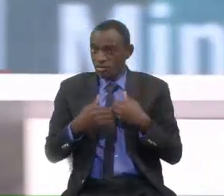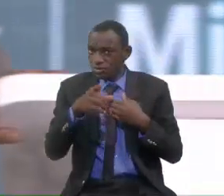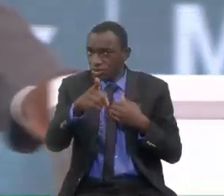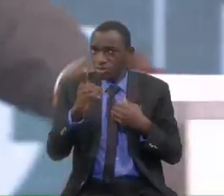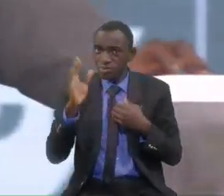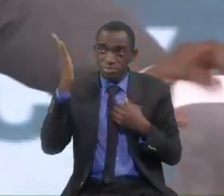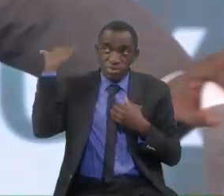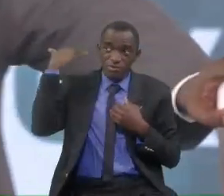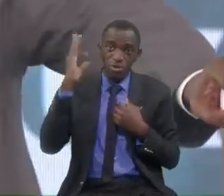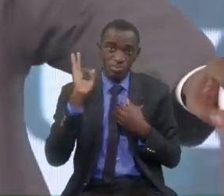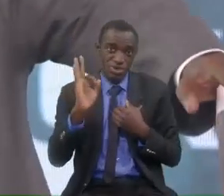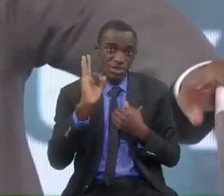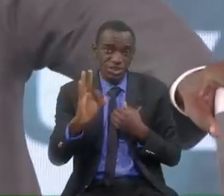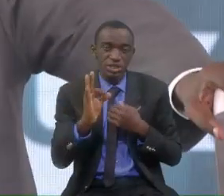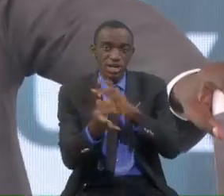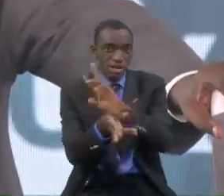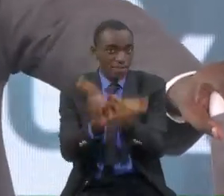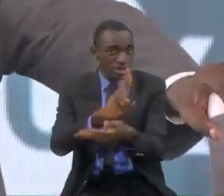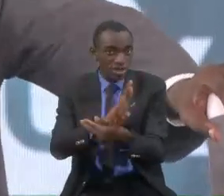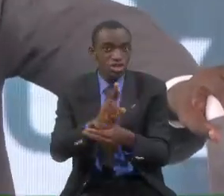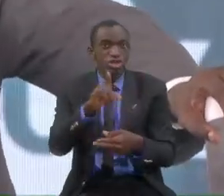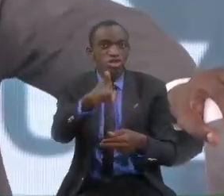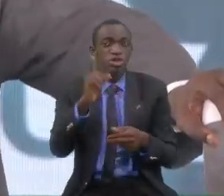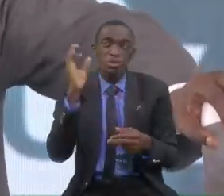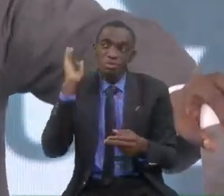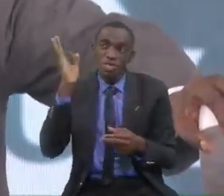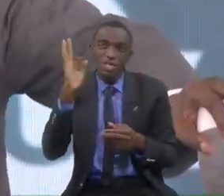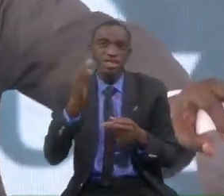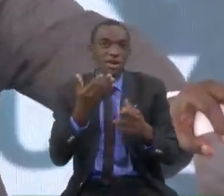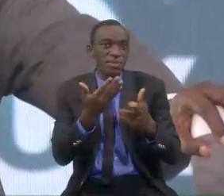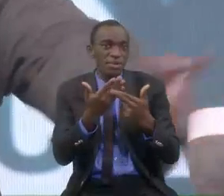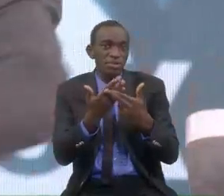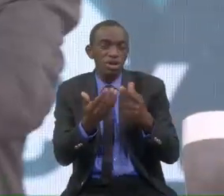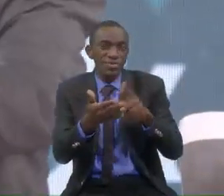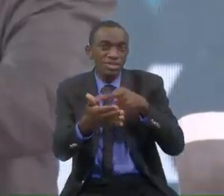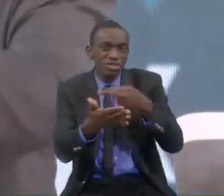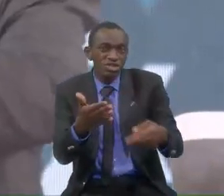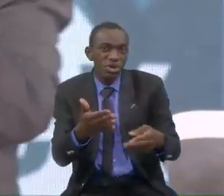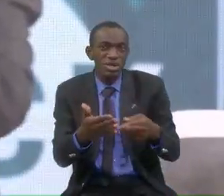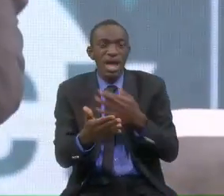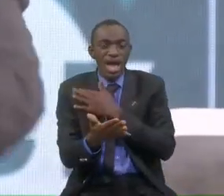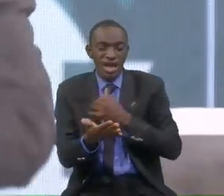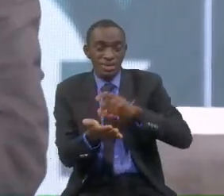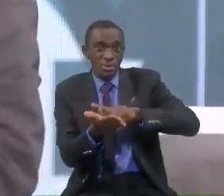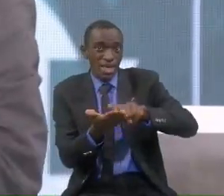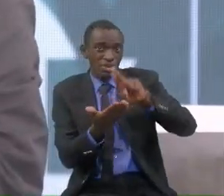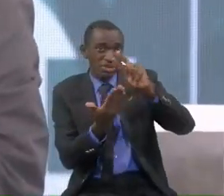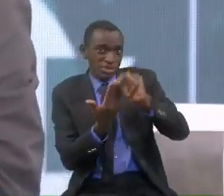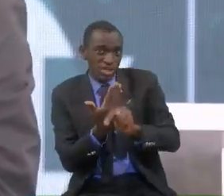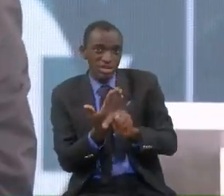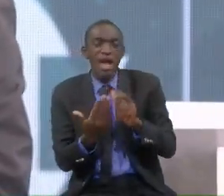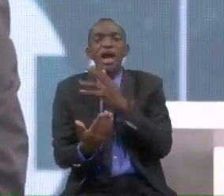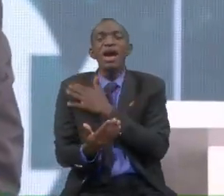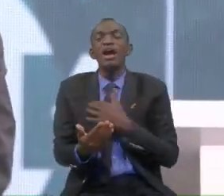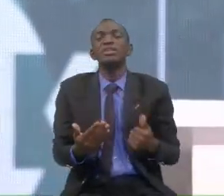restitution, righteousness? Except your righteousness shall exceed the righteousness of the scribes and the Pharisees, he shall in